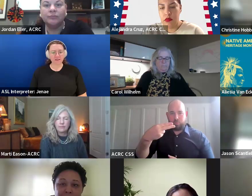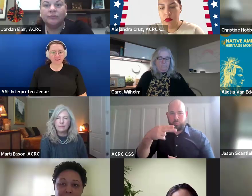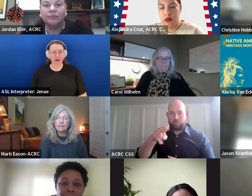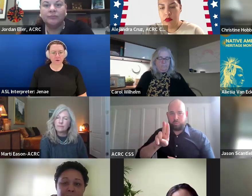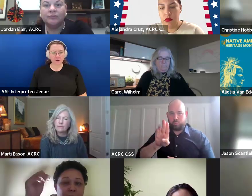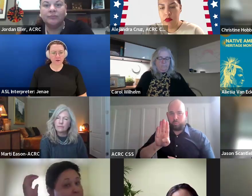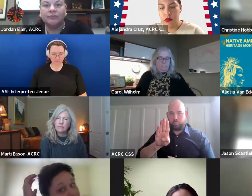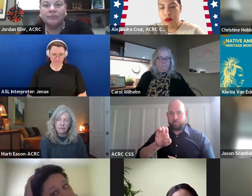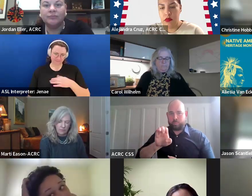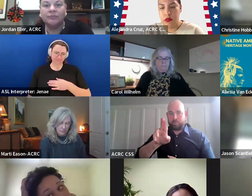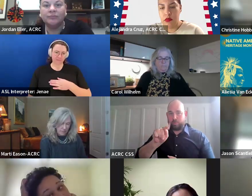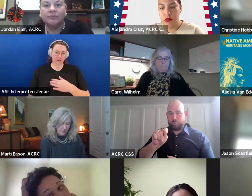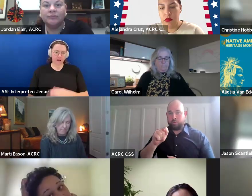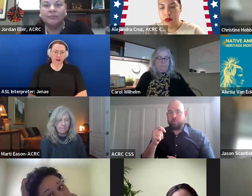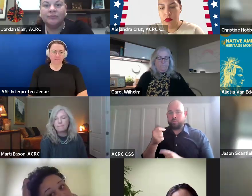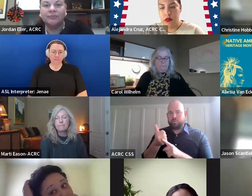So a few months ago,